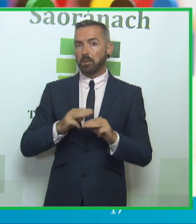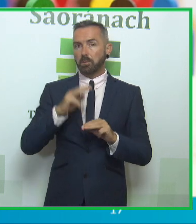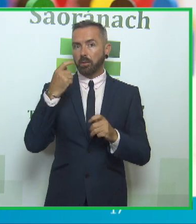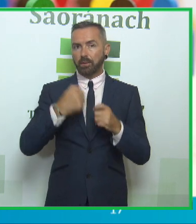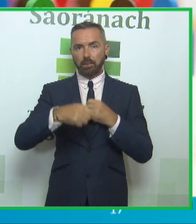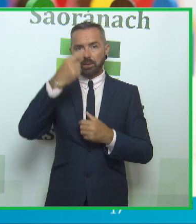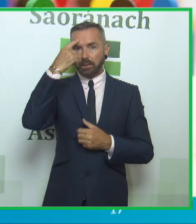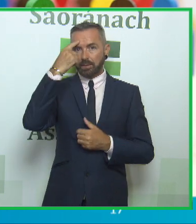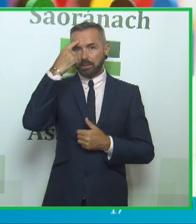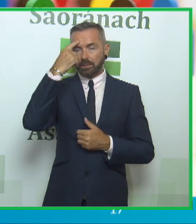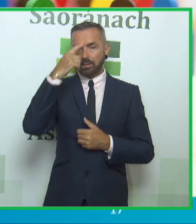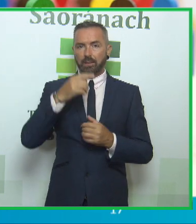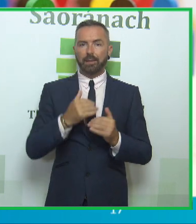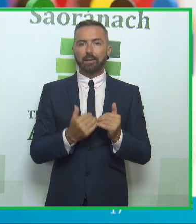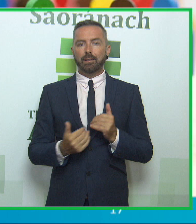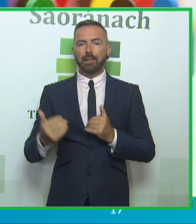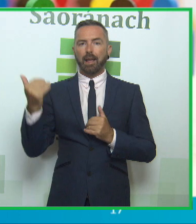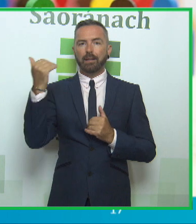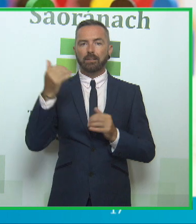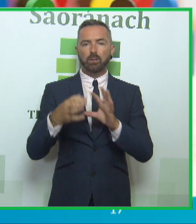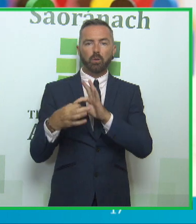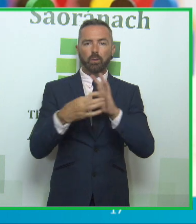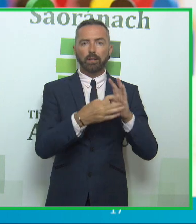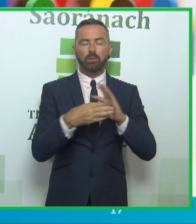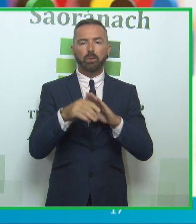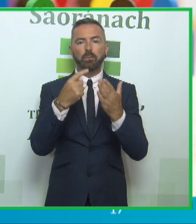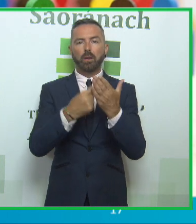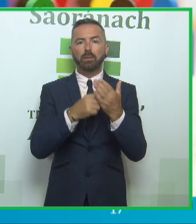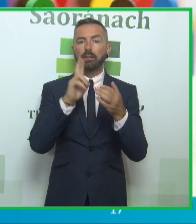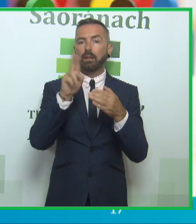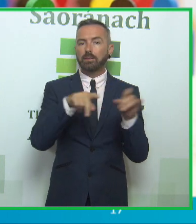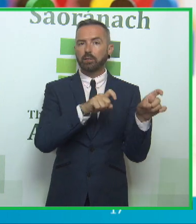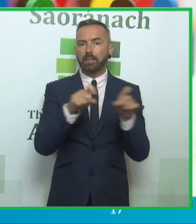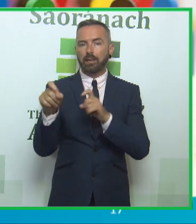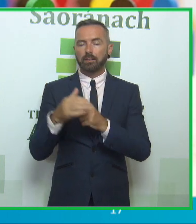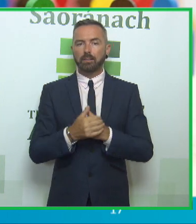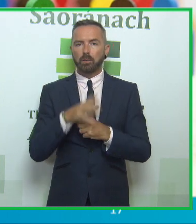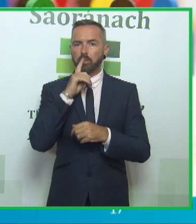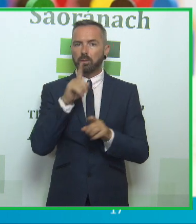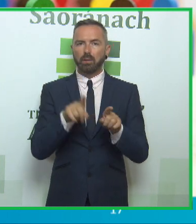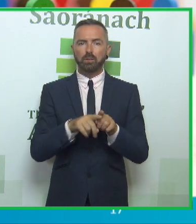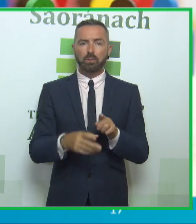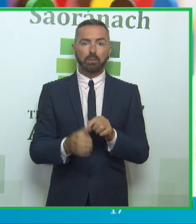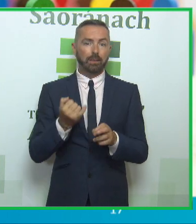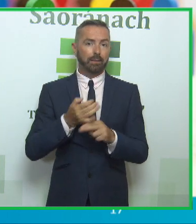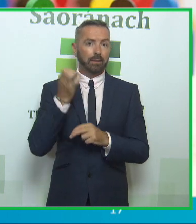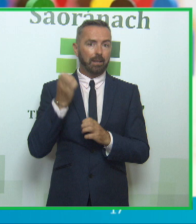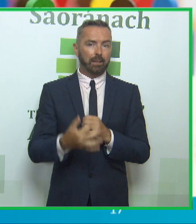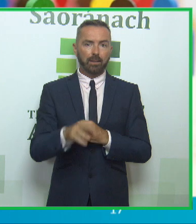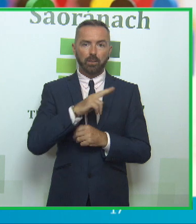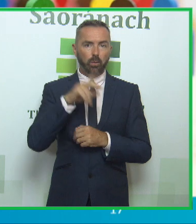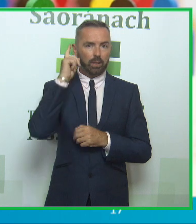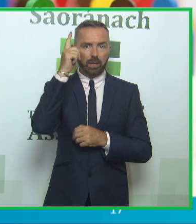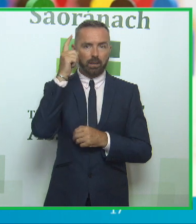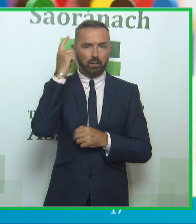It enhances a coherence in policy that is sustainable. But ultimately, even if you don't care about health and even if you don't